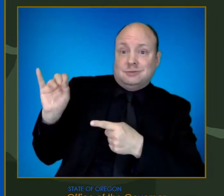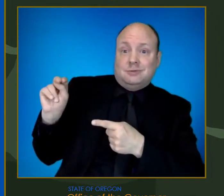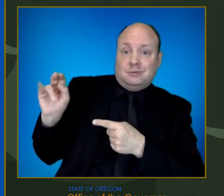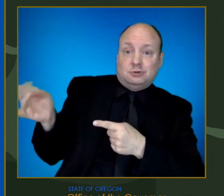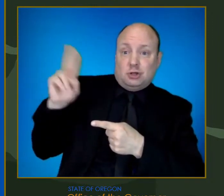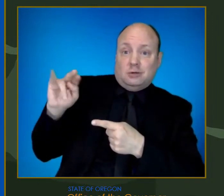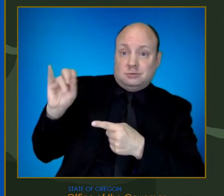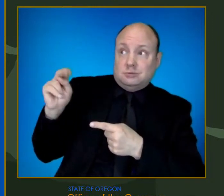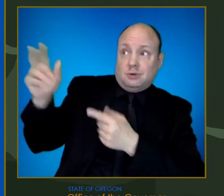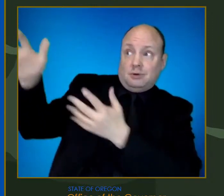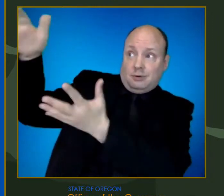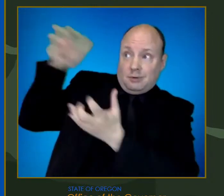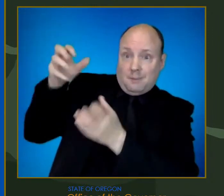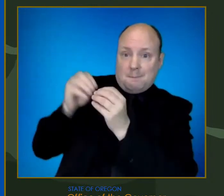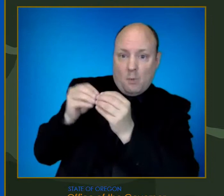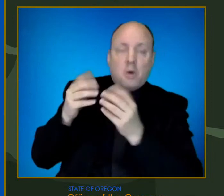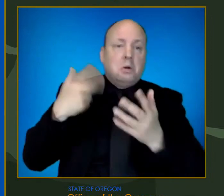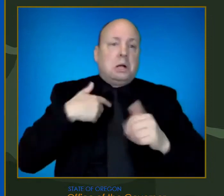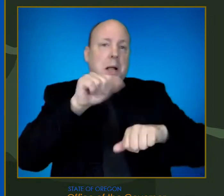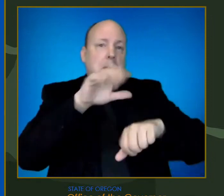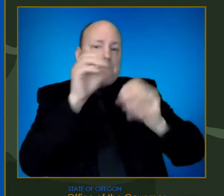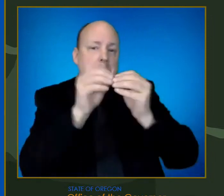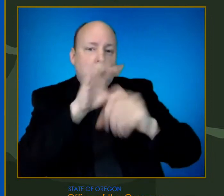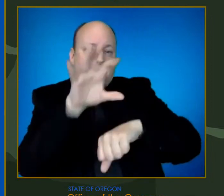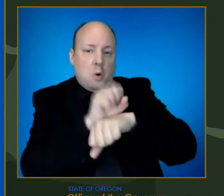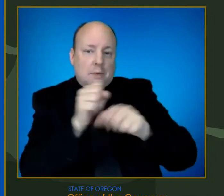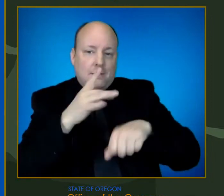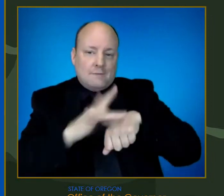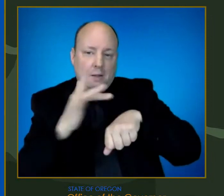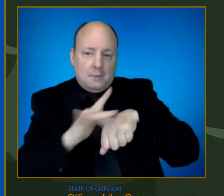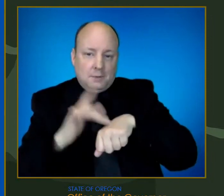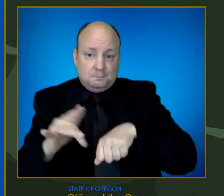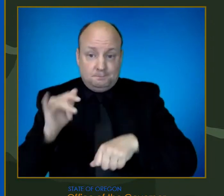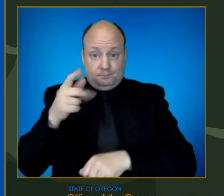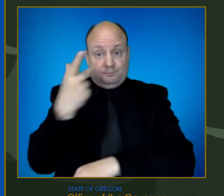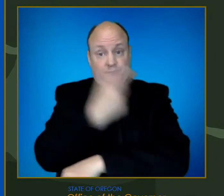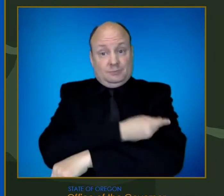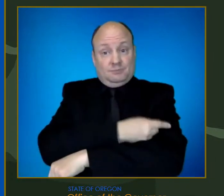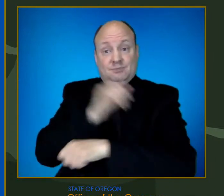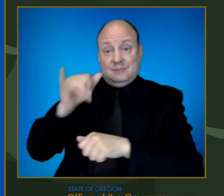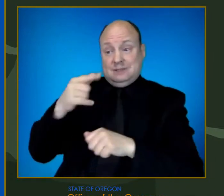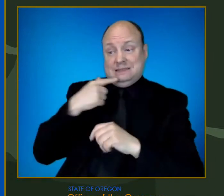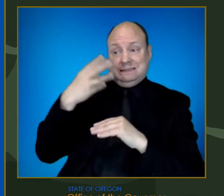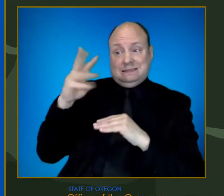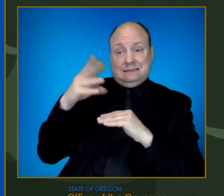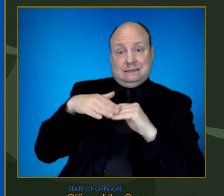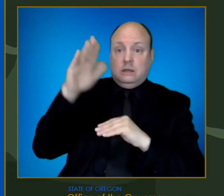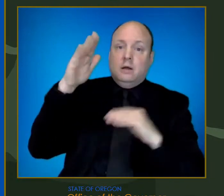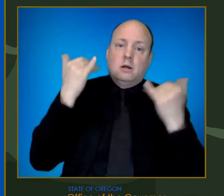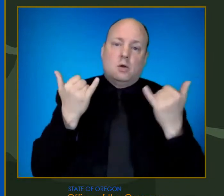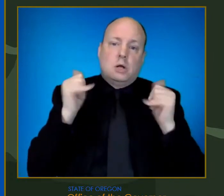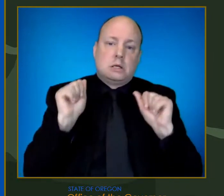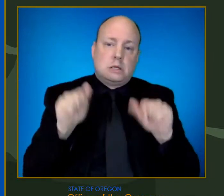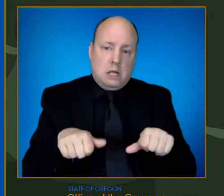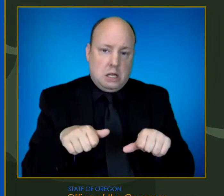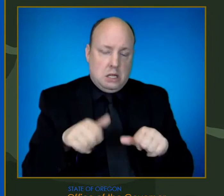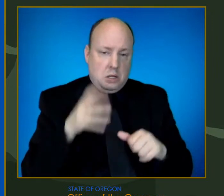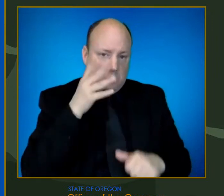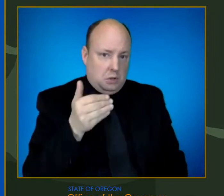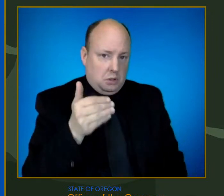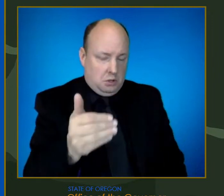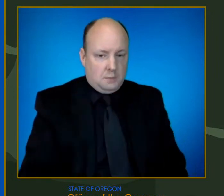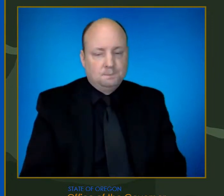enough doses to vaccinate all Oregonians who are 16 or older before summer. And as Dr. Seidlinger will describe, it's vital for